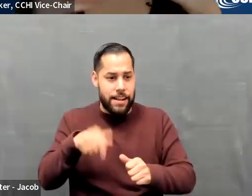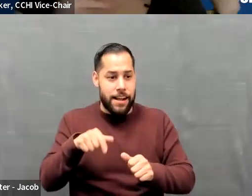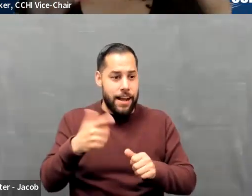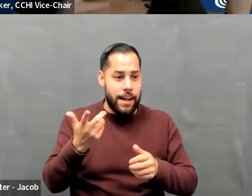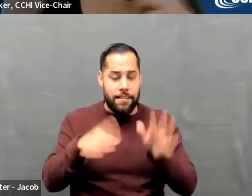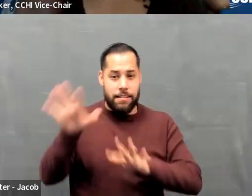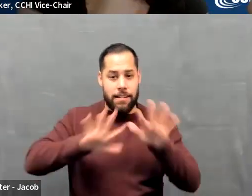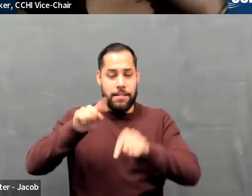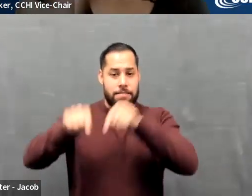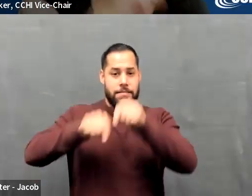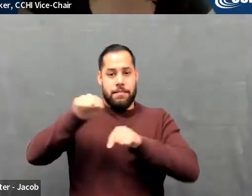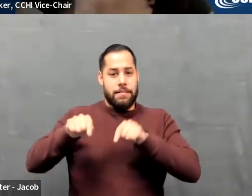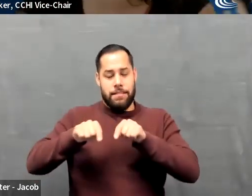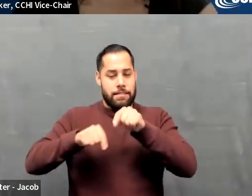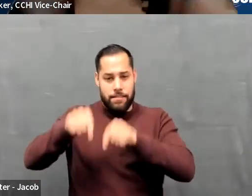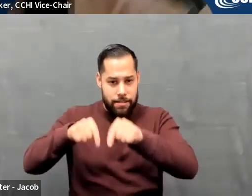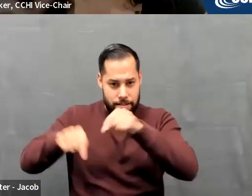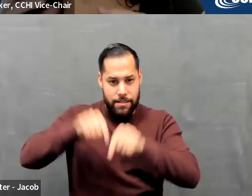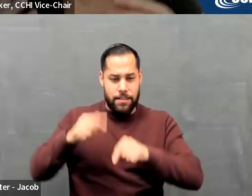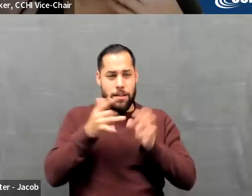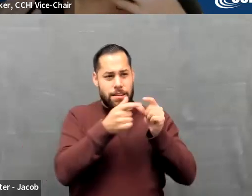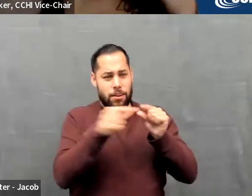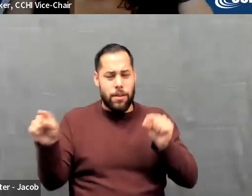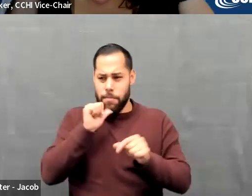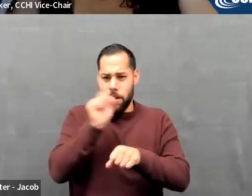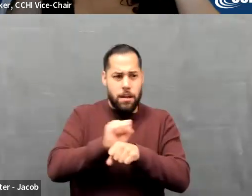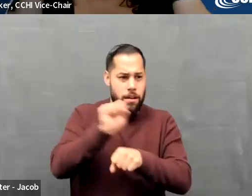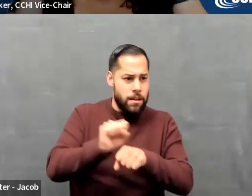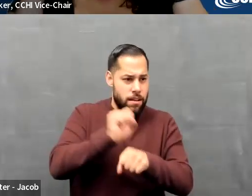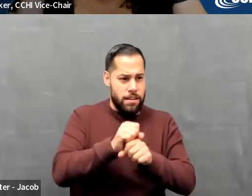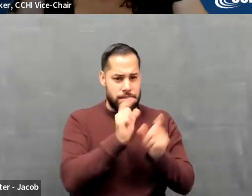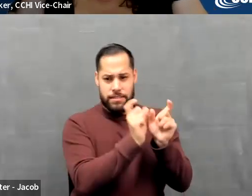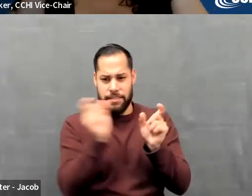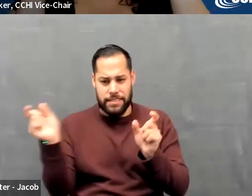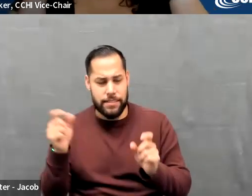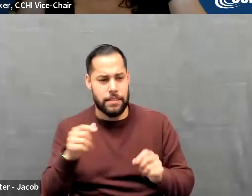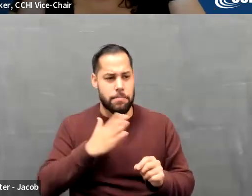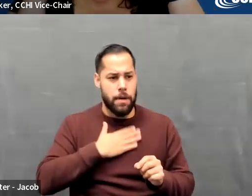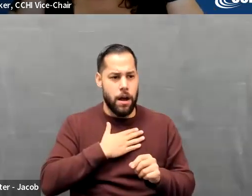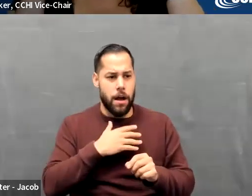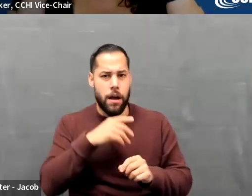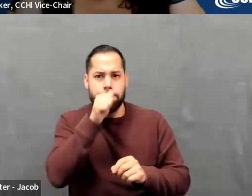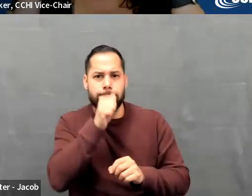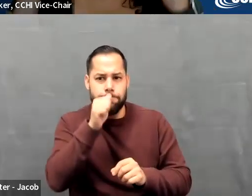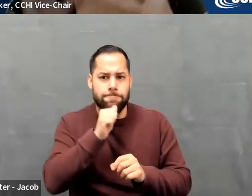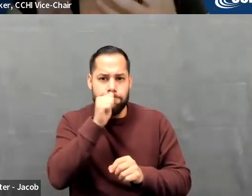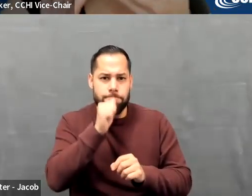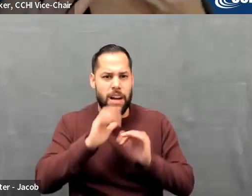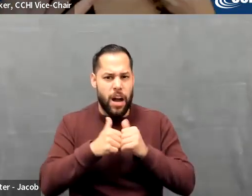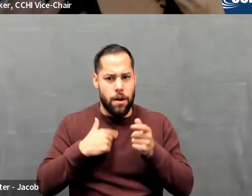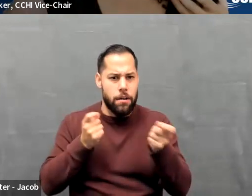to backtrack because the grammar doesn't work. And so then I think, okay, what is my coping strategy to deal with that?